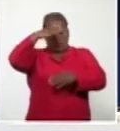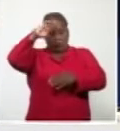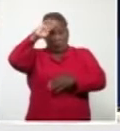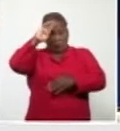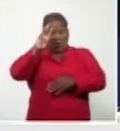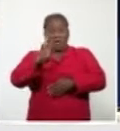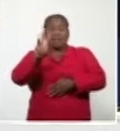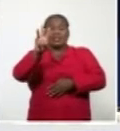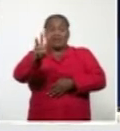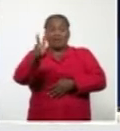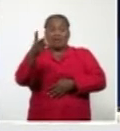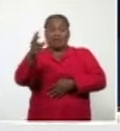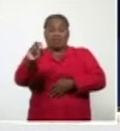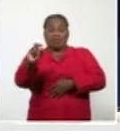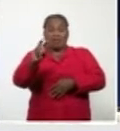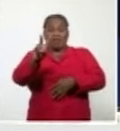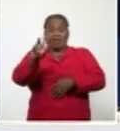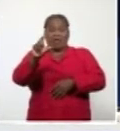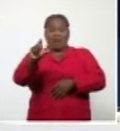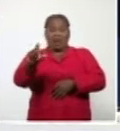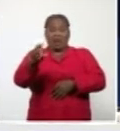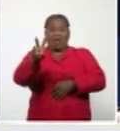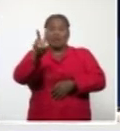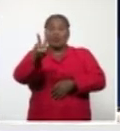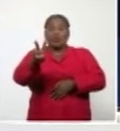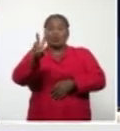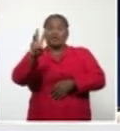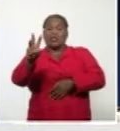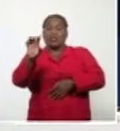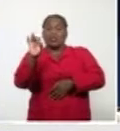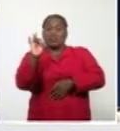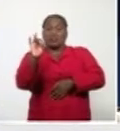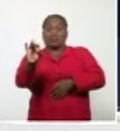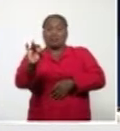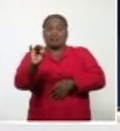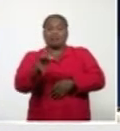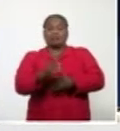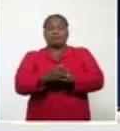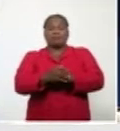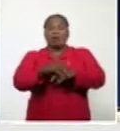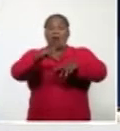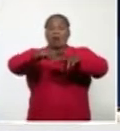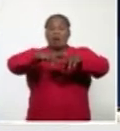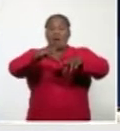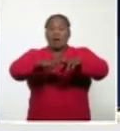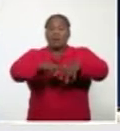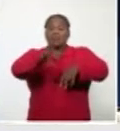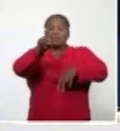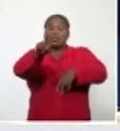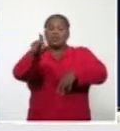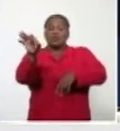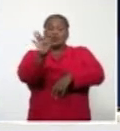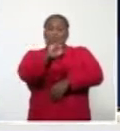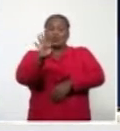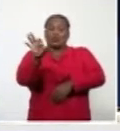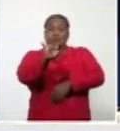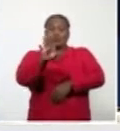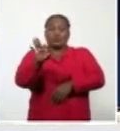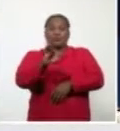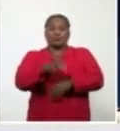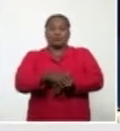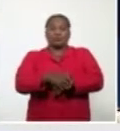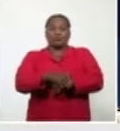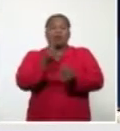Pedro Curie Institute of Tropical Medicine, 766. In the laboratory of the Provincial Center for Hygiene